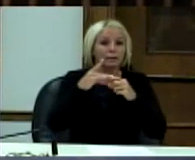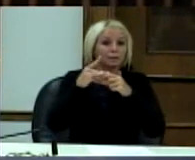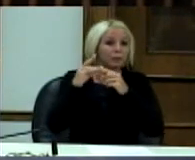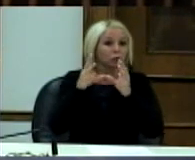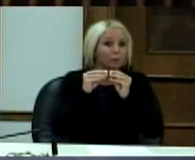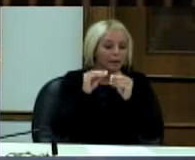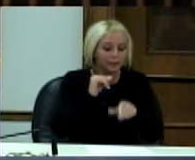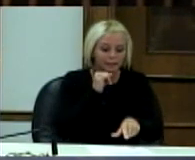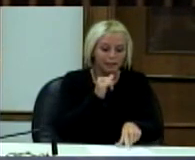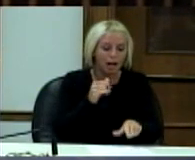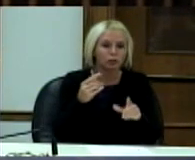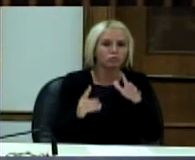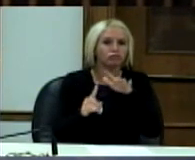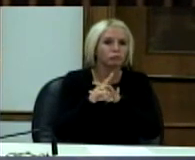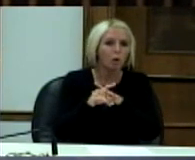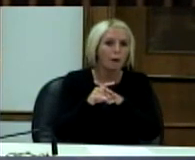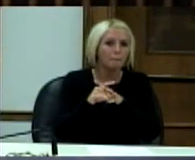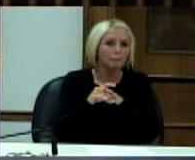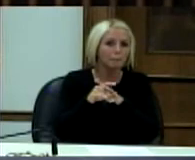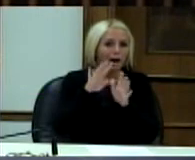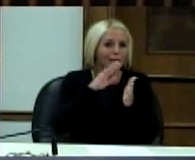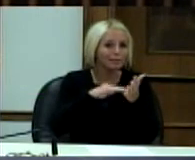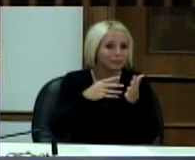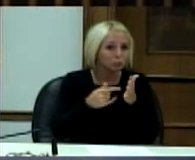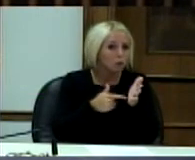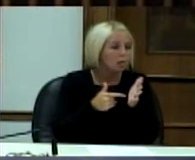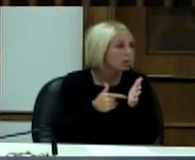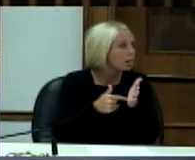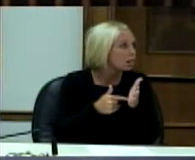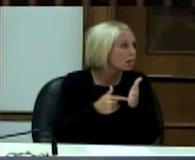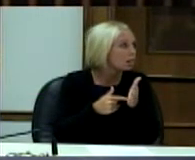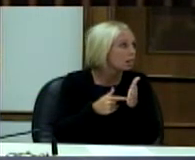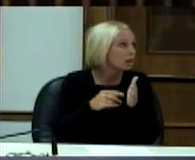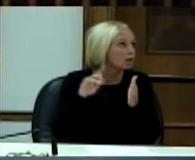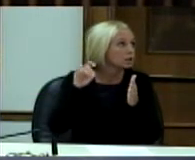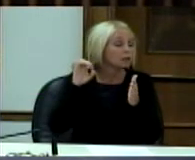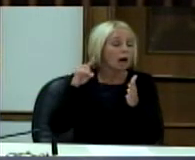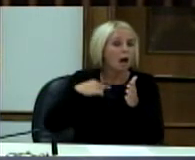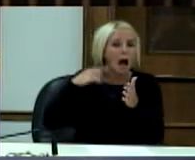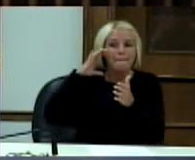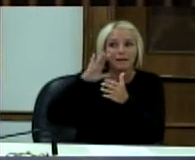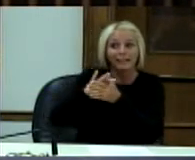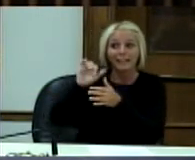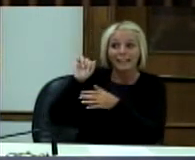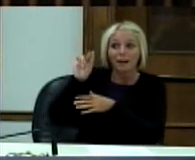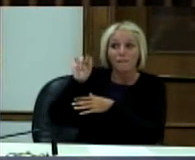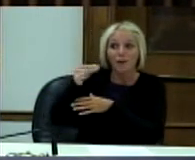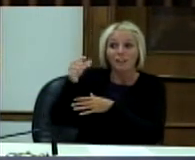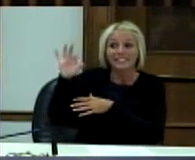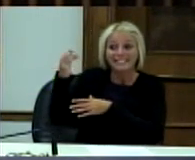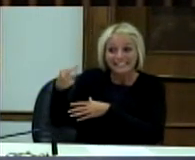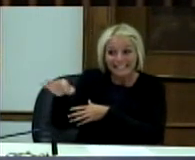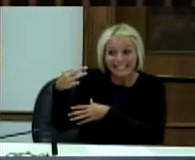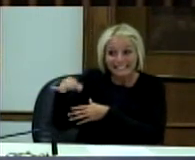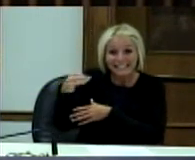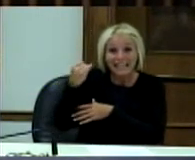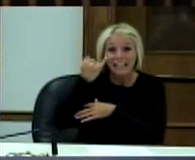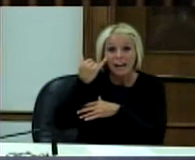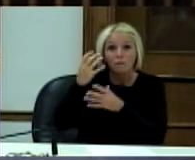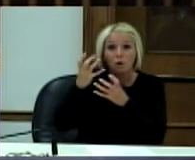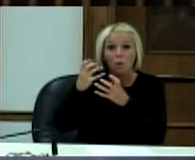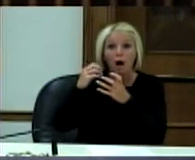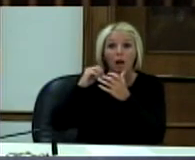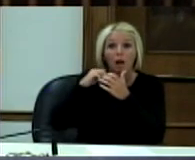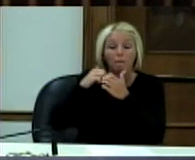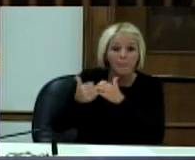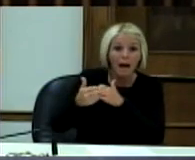in there, and that didn't end up on the agenda. I believe we had to do it August 19th if we wanted to pass